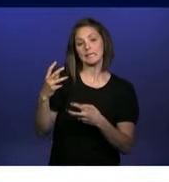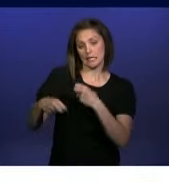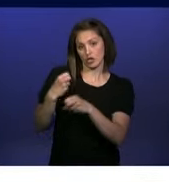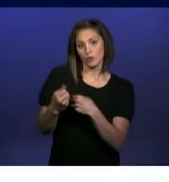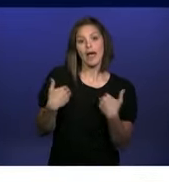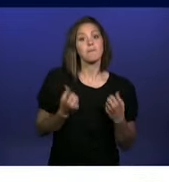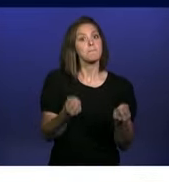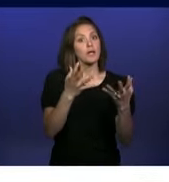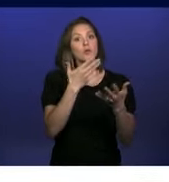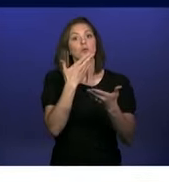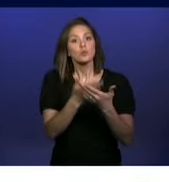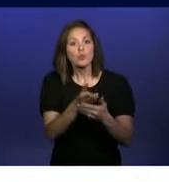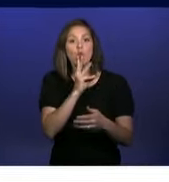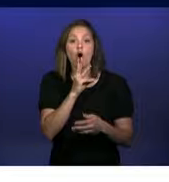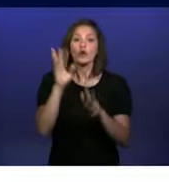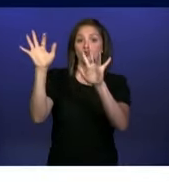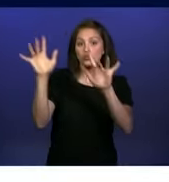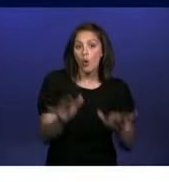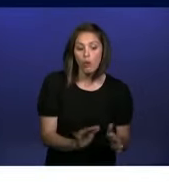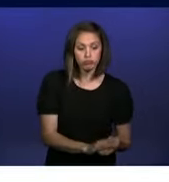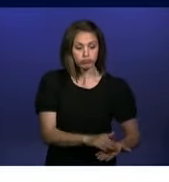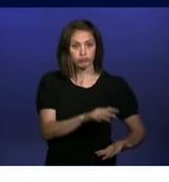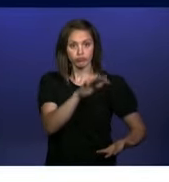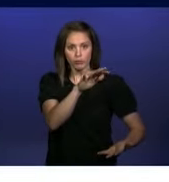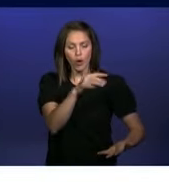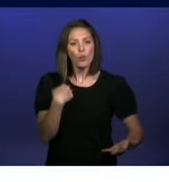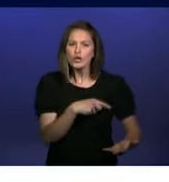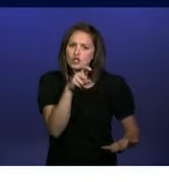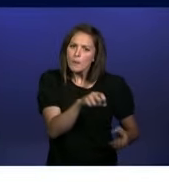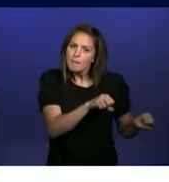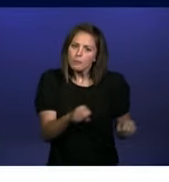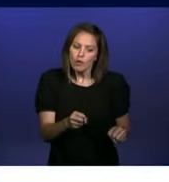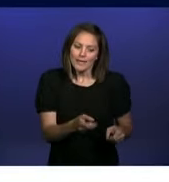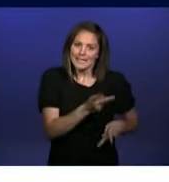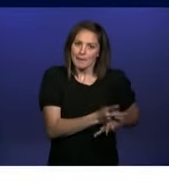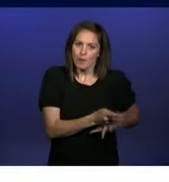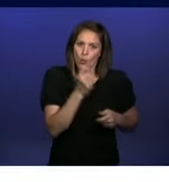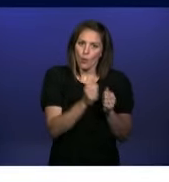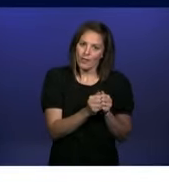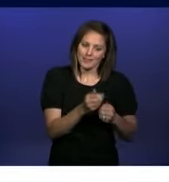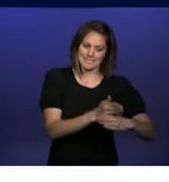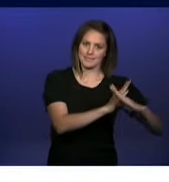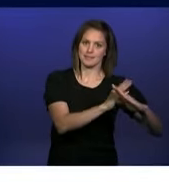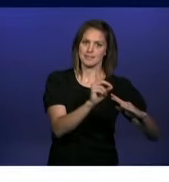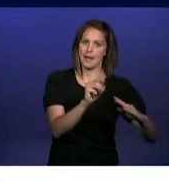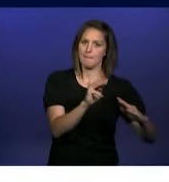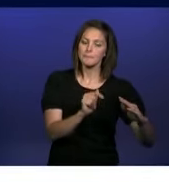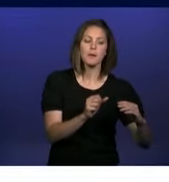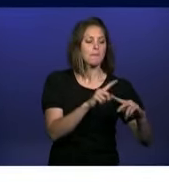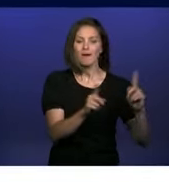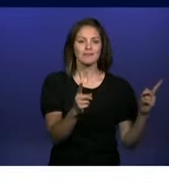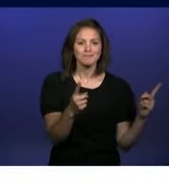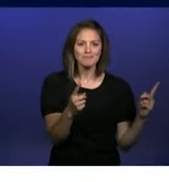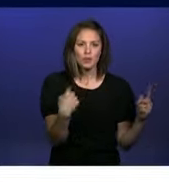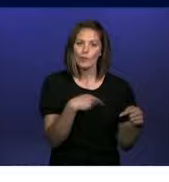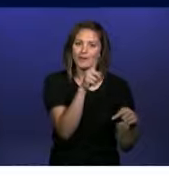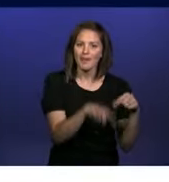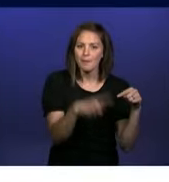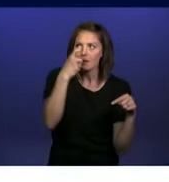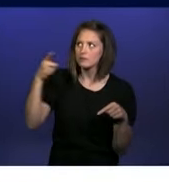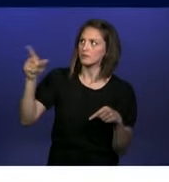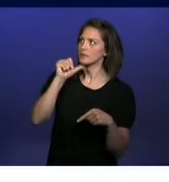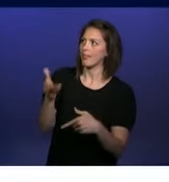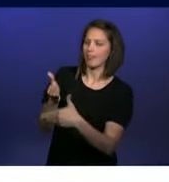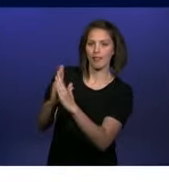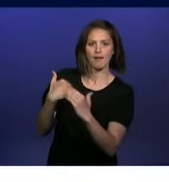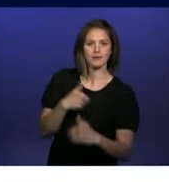good rainfall, good snowfall totals, we should have been able to hold that back more so in our own reservoirs. But instead, we are challenged